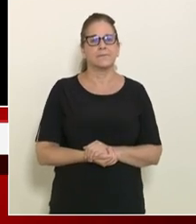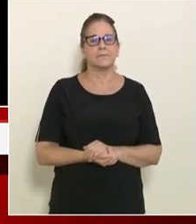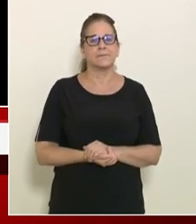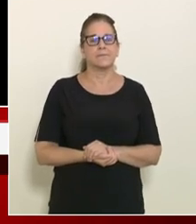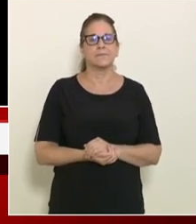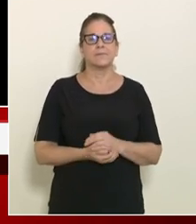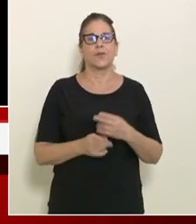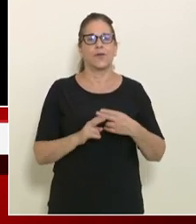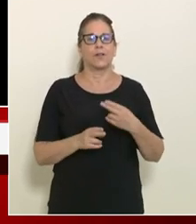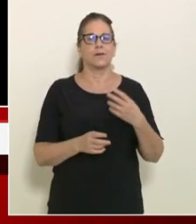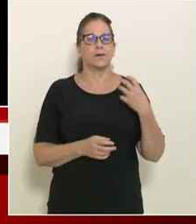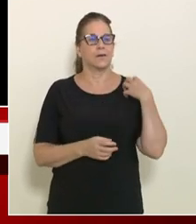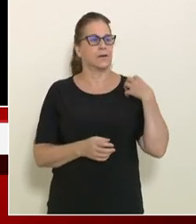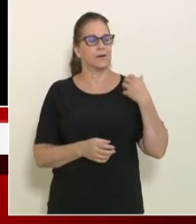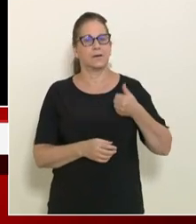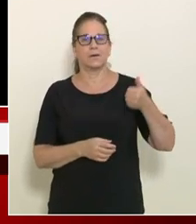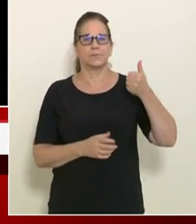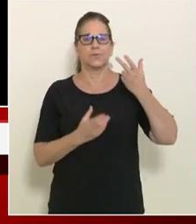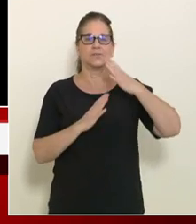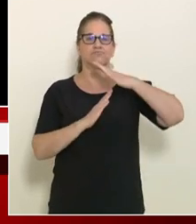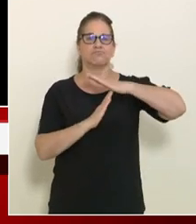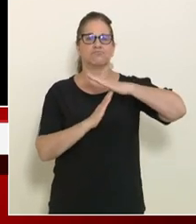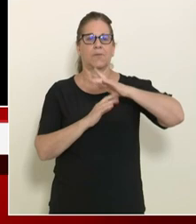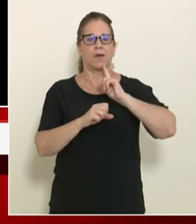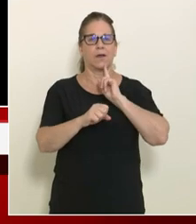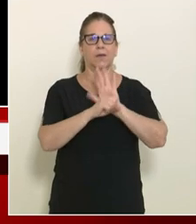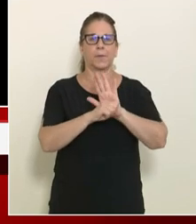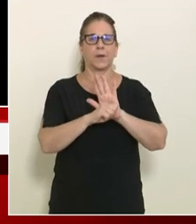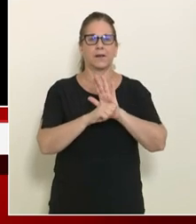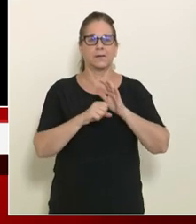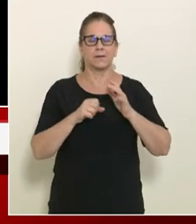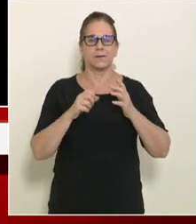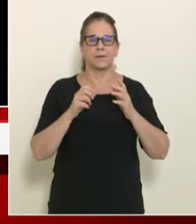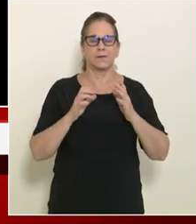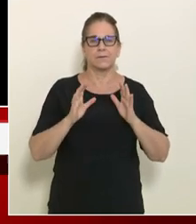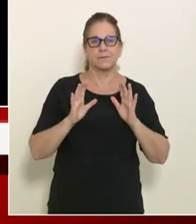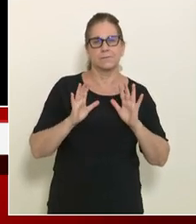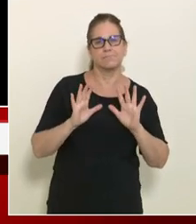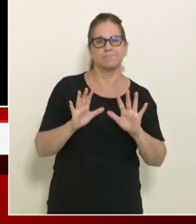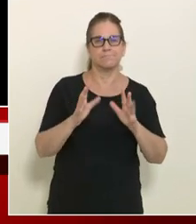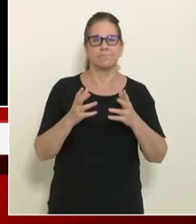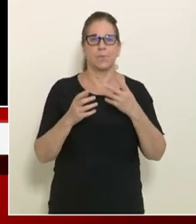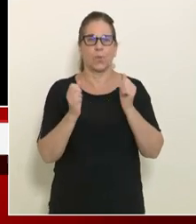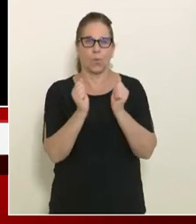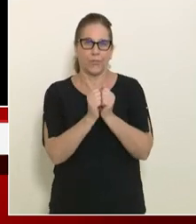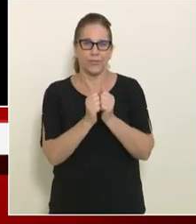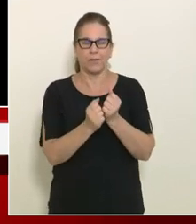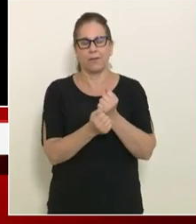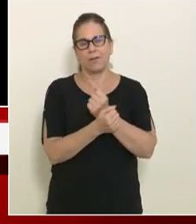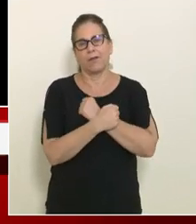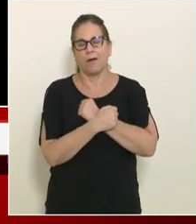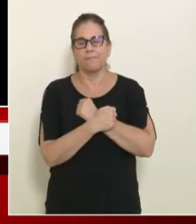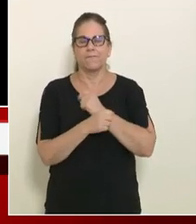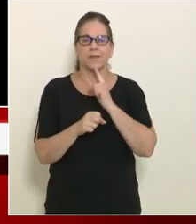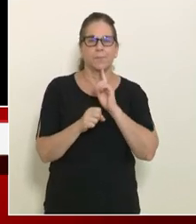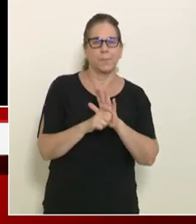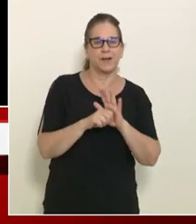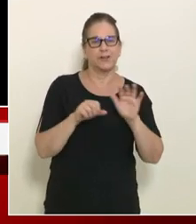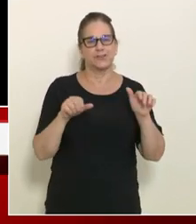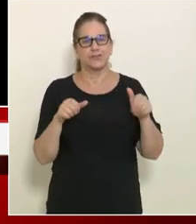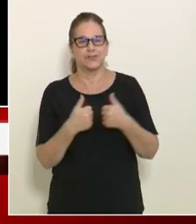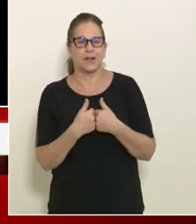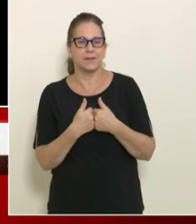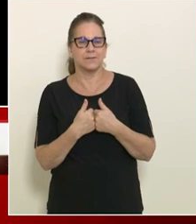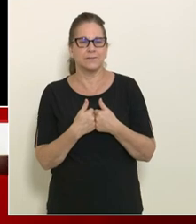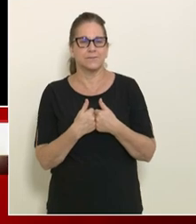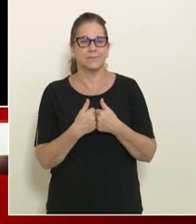feel loved, challenged, and prepared. As we think about the aspect of feeling loved, we know that our students